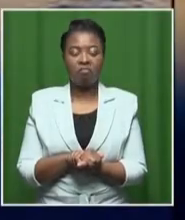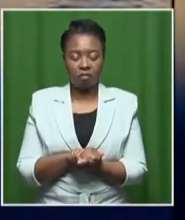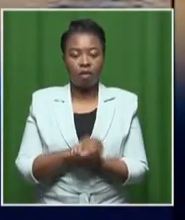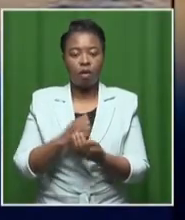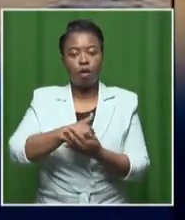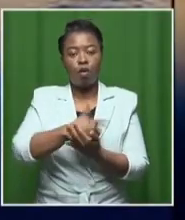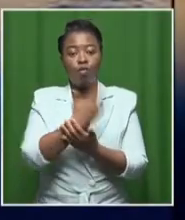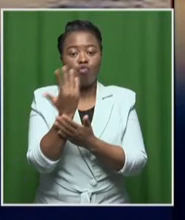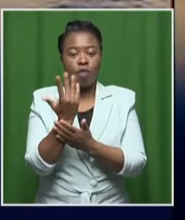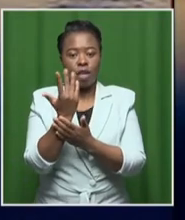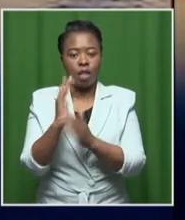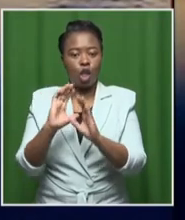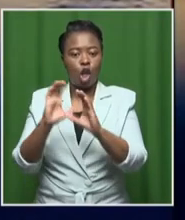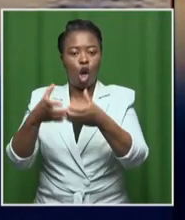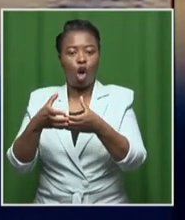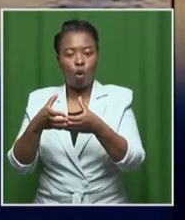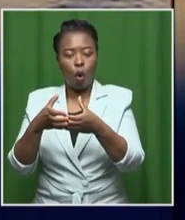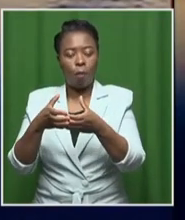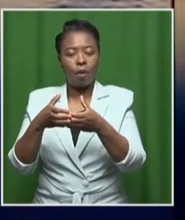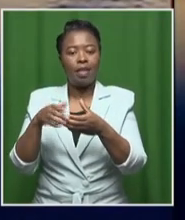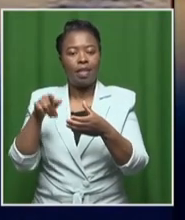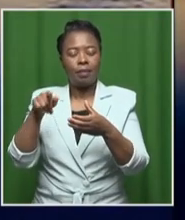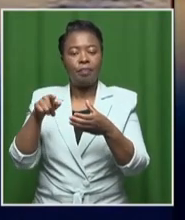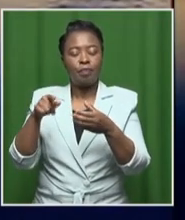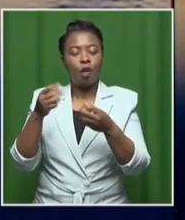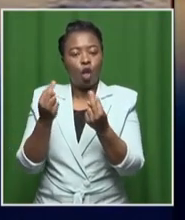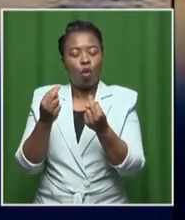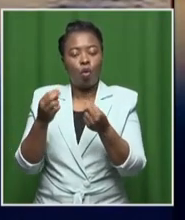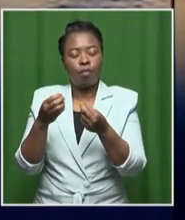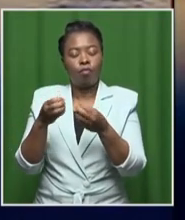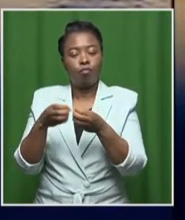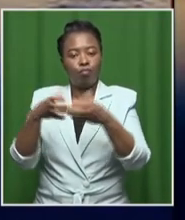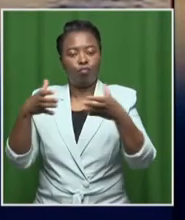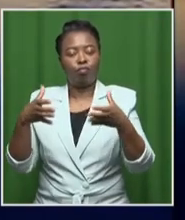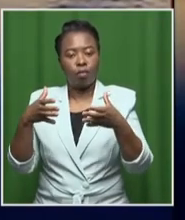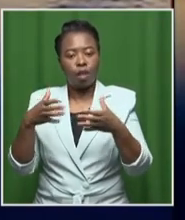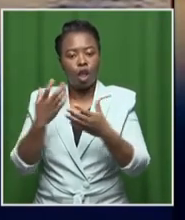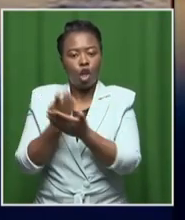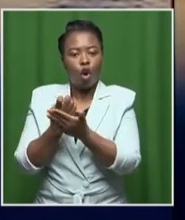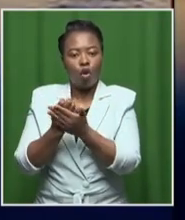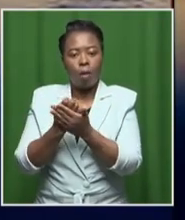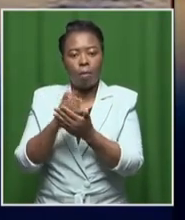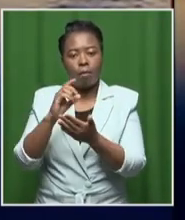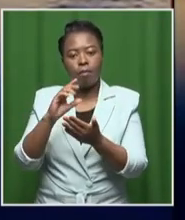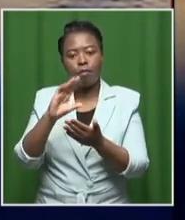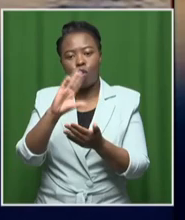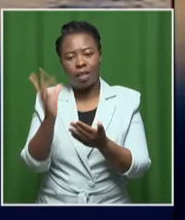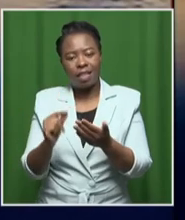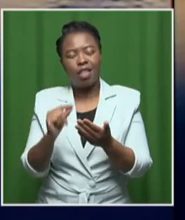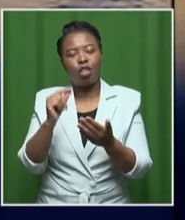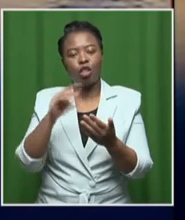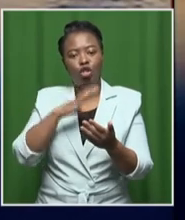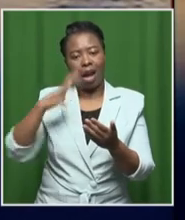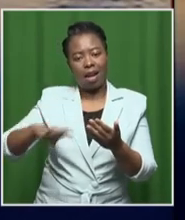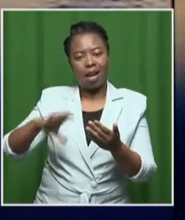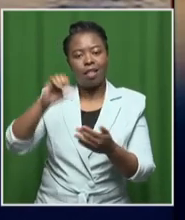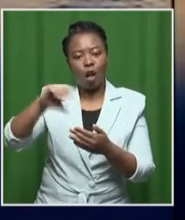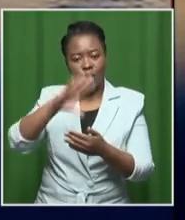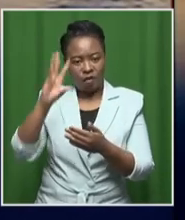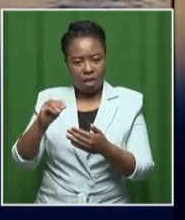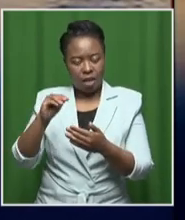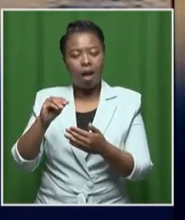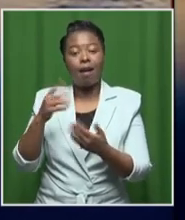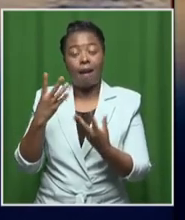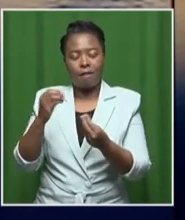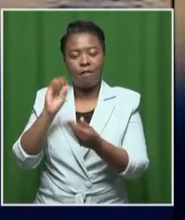The BRICS group of major emerging economies, Brazil, Russia, India, China and South Africa, will hold its